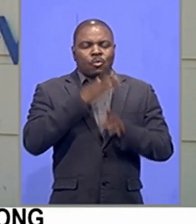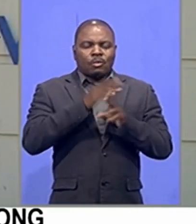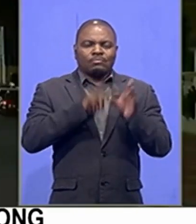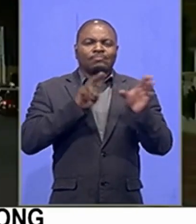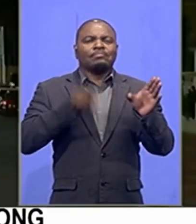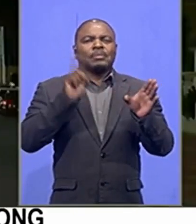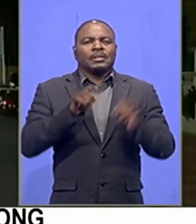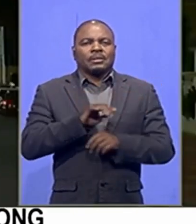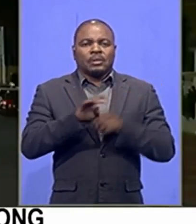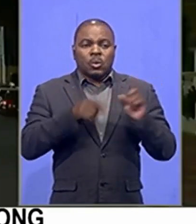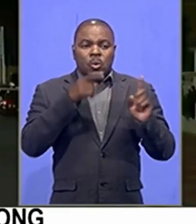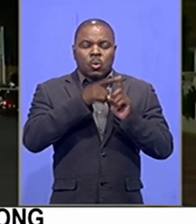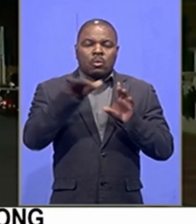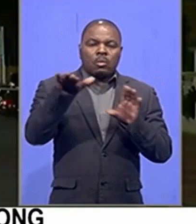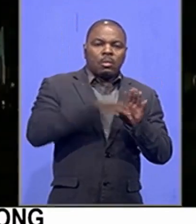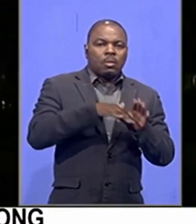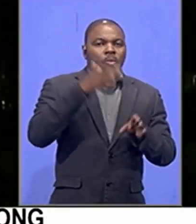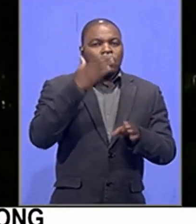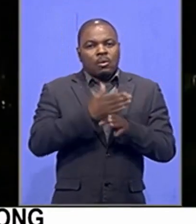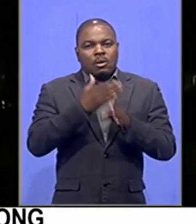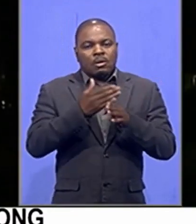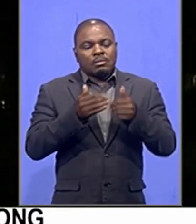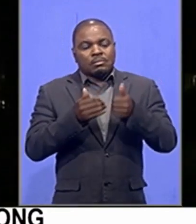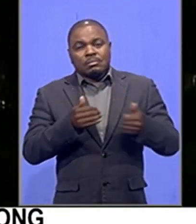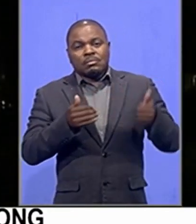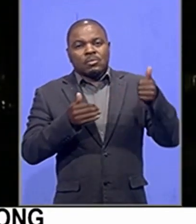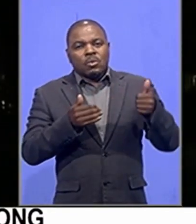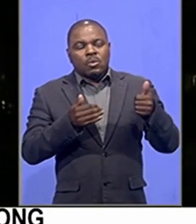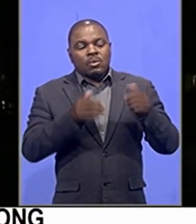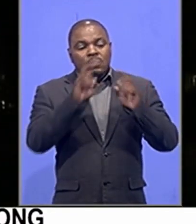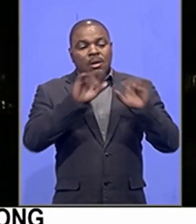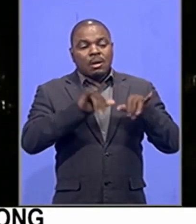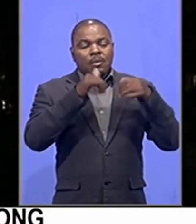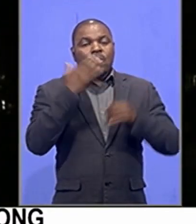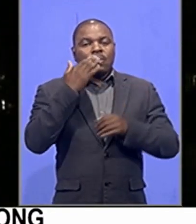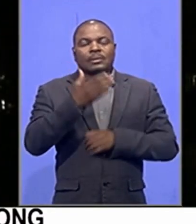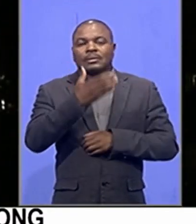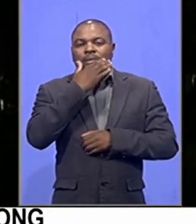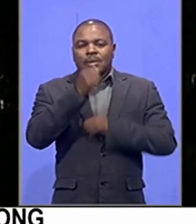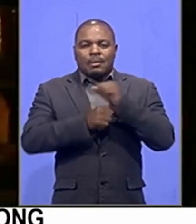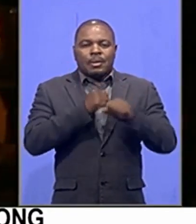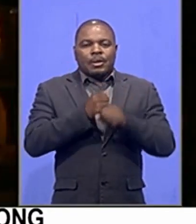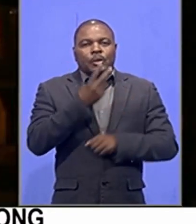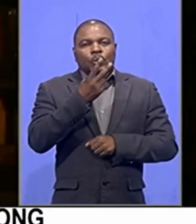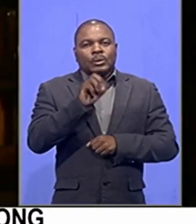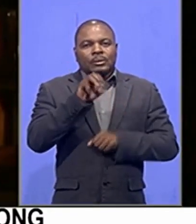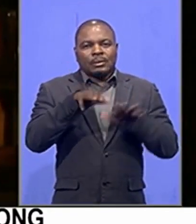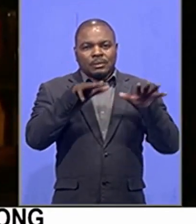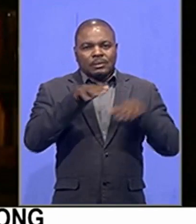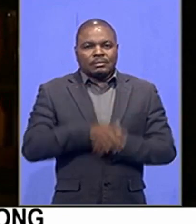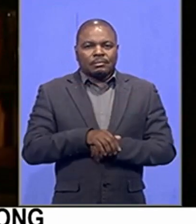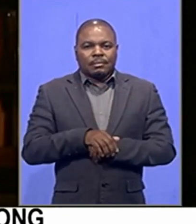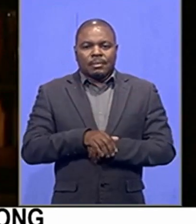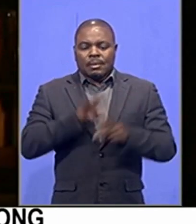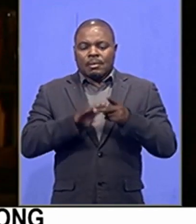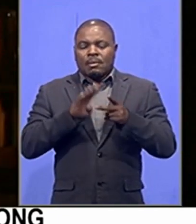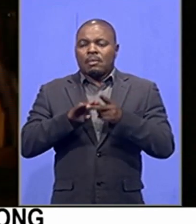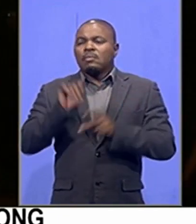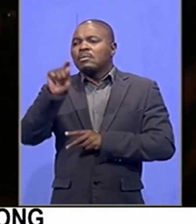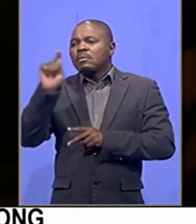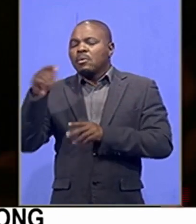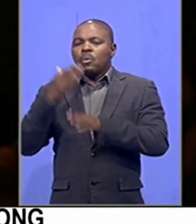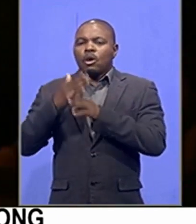Ruyter o tsokame setulo seo sa go ba Mohlankedi-mogolo-Phethiši wa Eskom ka Disemere 2019. Ga bagare mekgatlo e